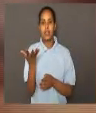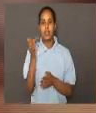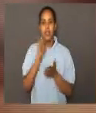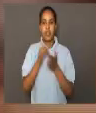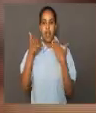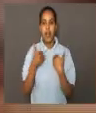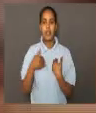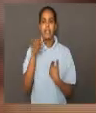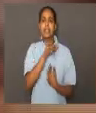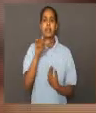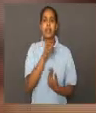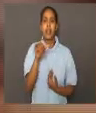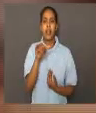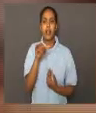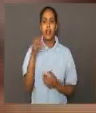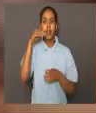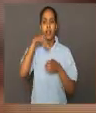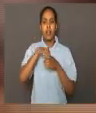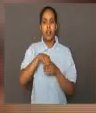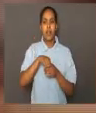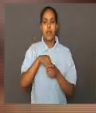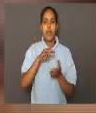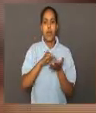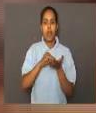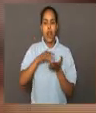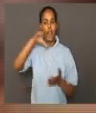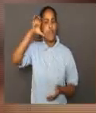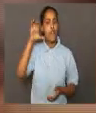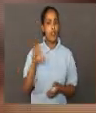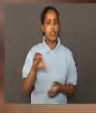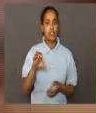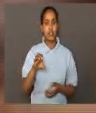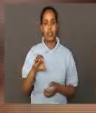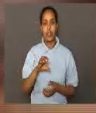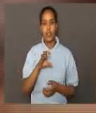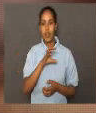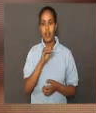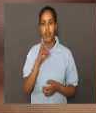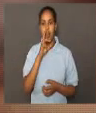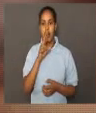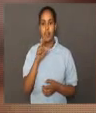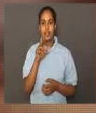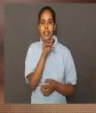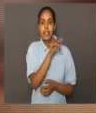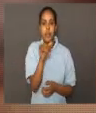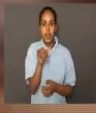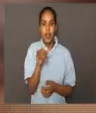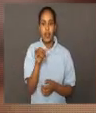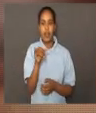that have similar intermolecular forces and are of a